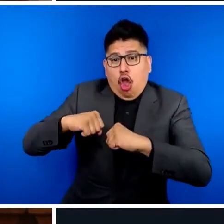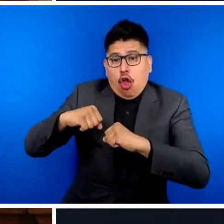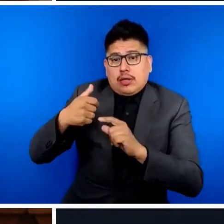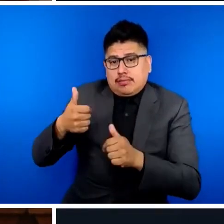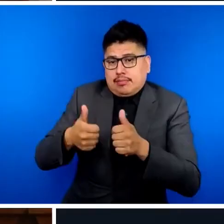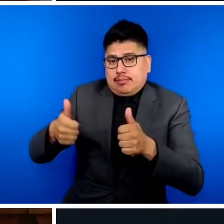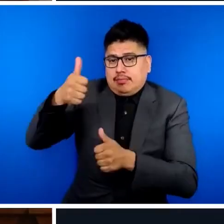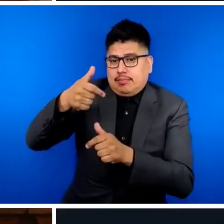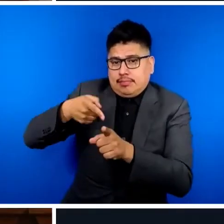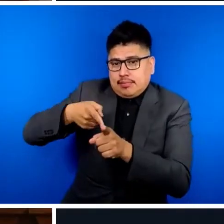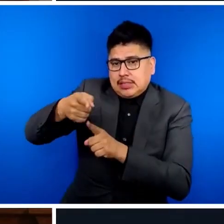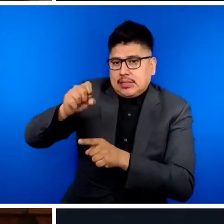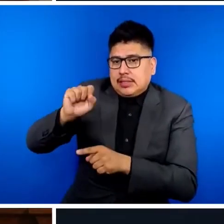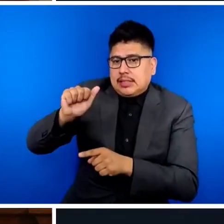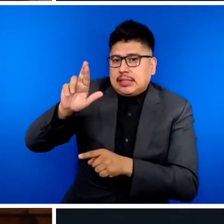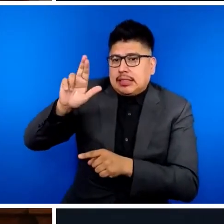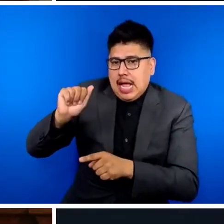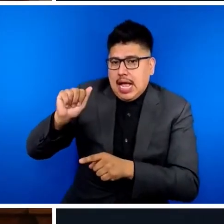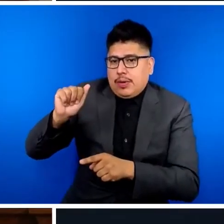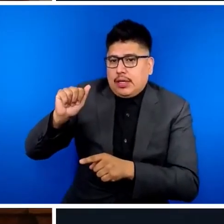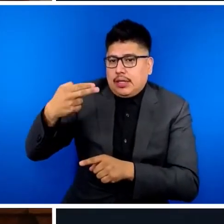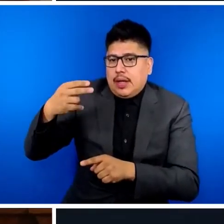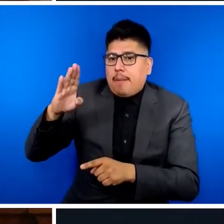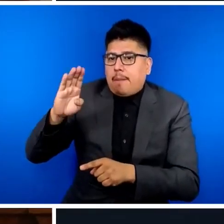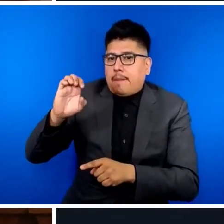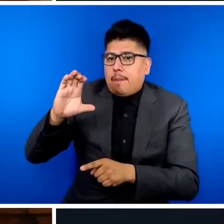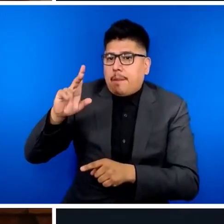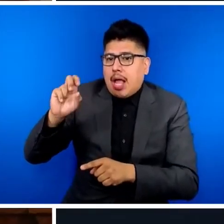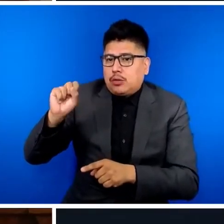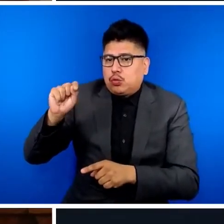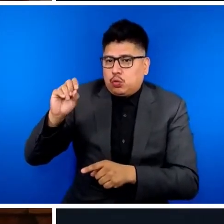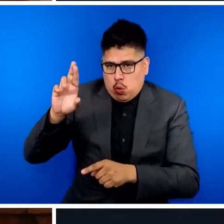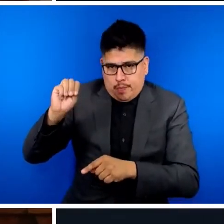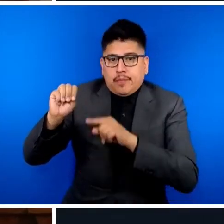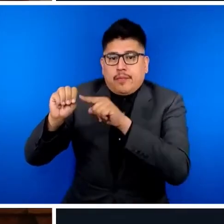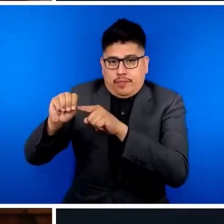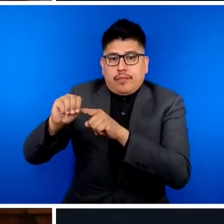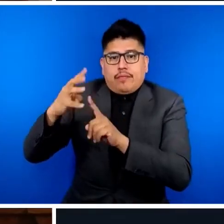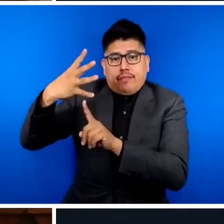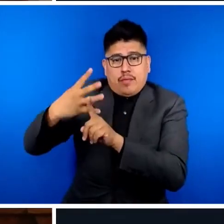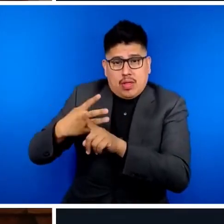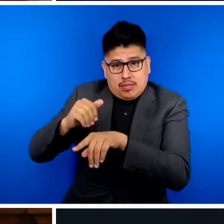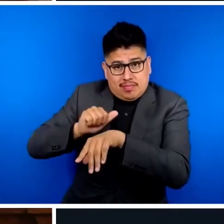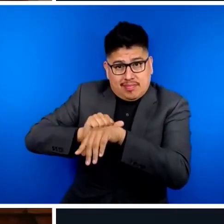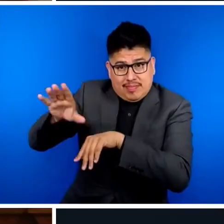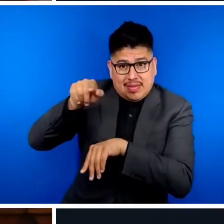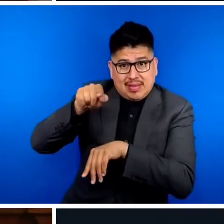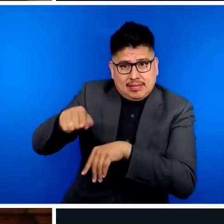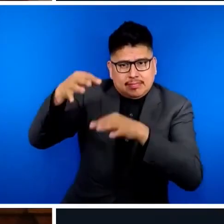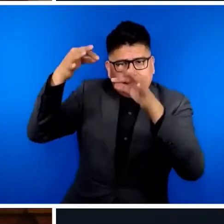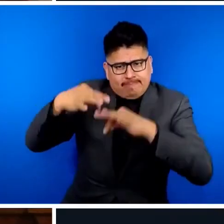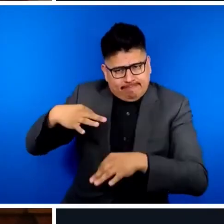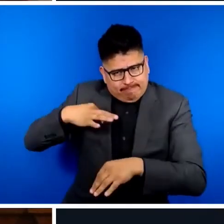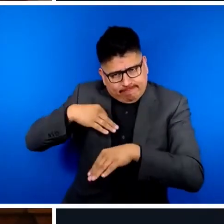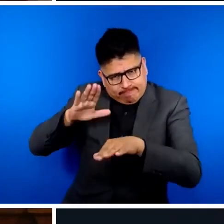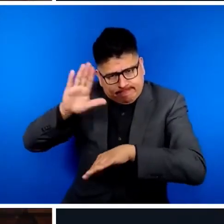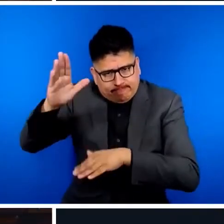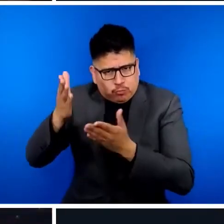After a 4-month deployment, she voluntarily extended her service, and her rank was going to be lifted.